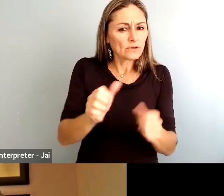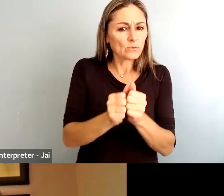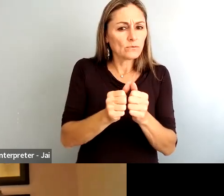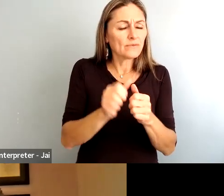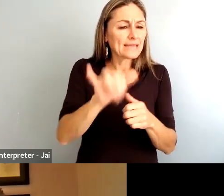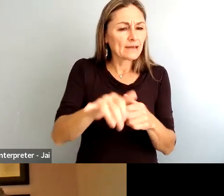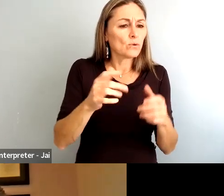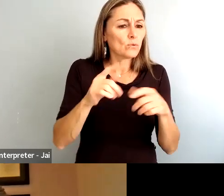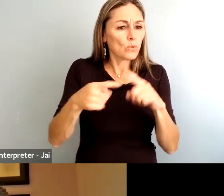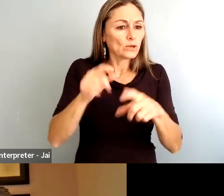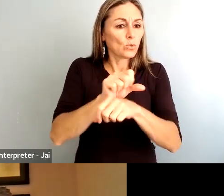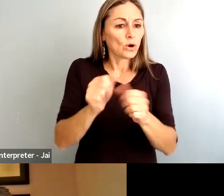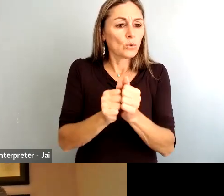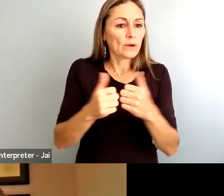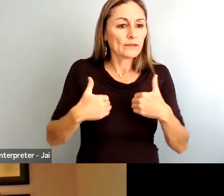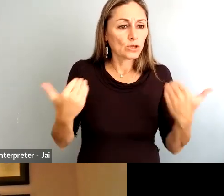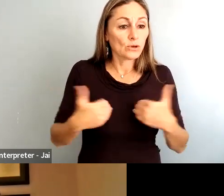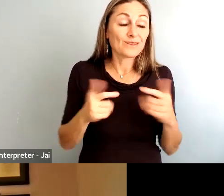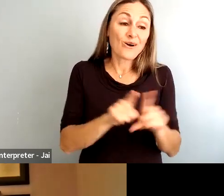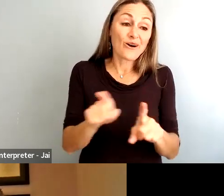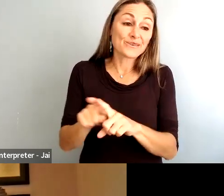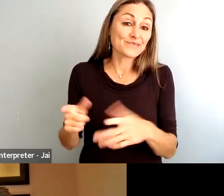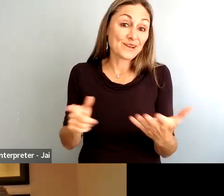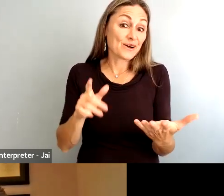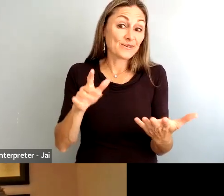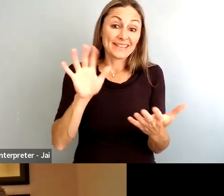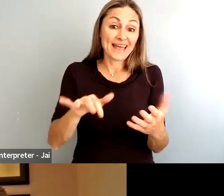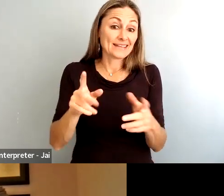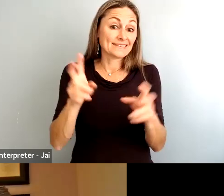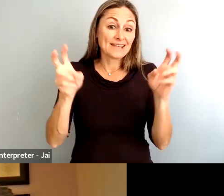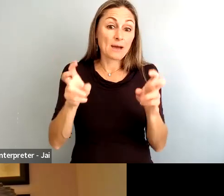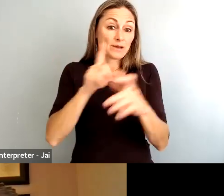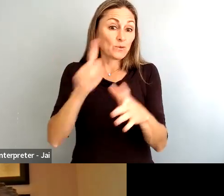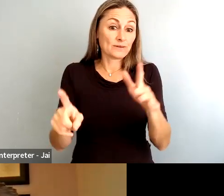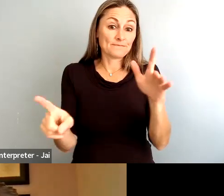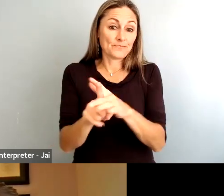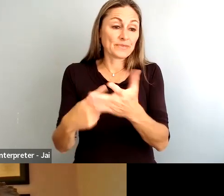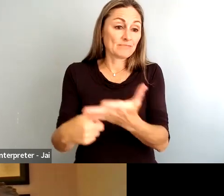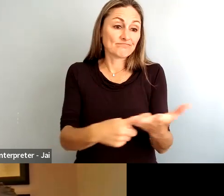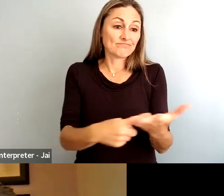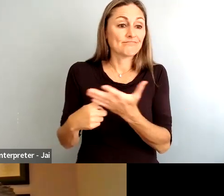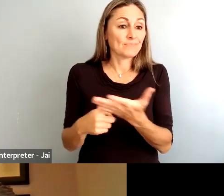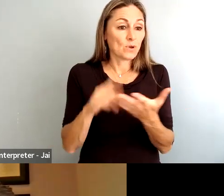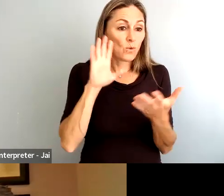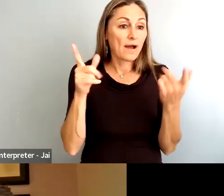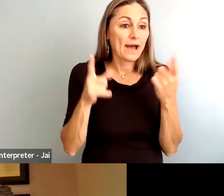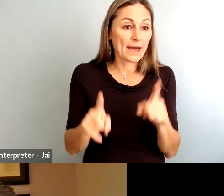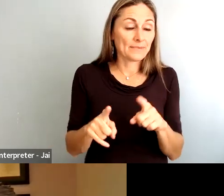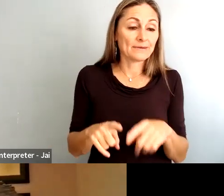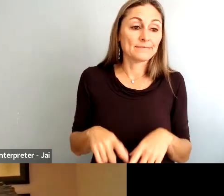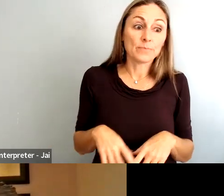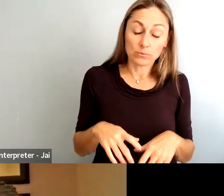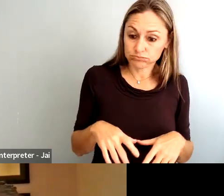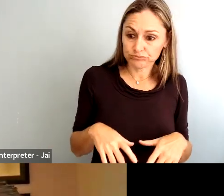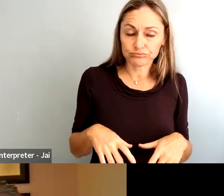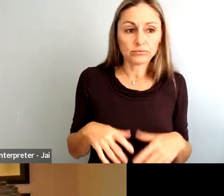But oftentimes too, that topic will come up and that will be a discussion. But it does definitely take a toll